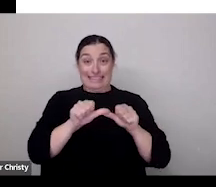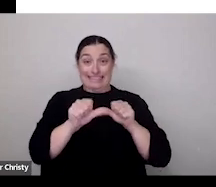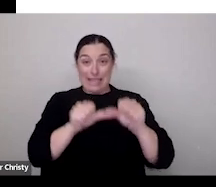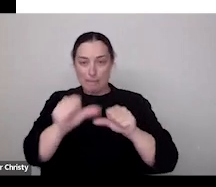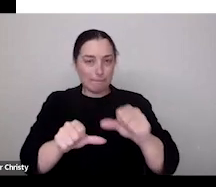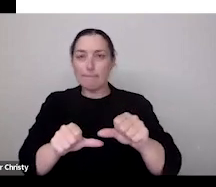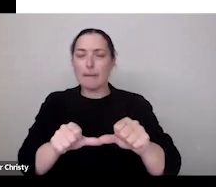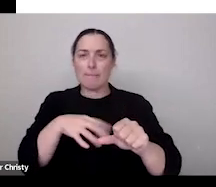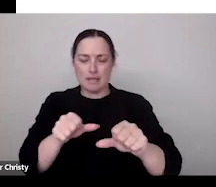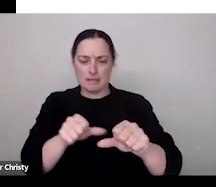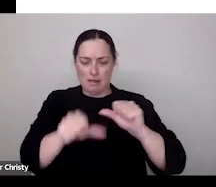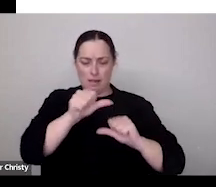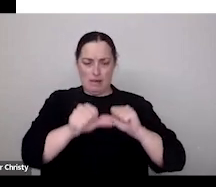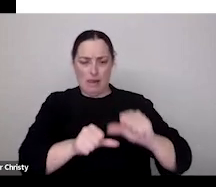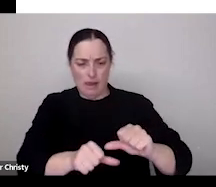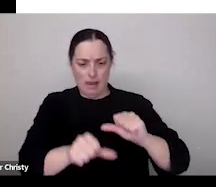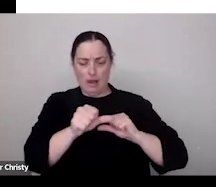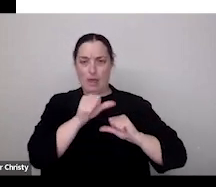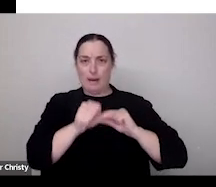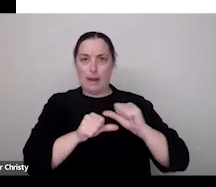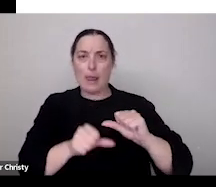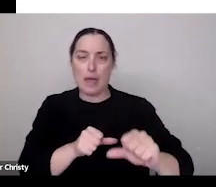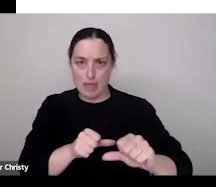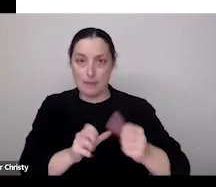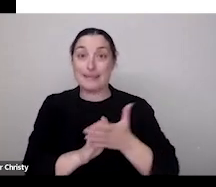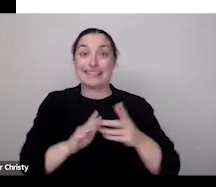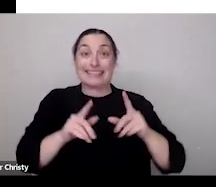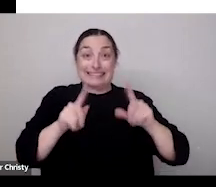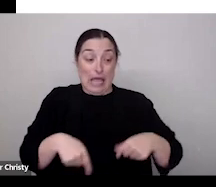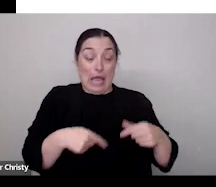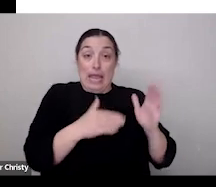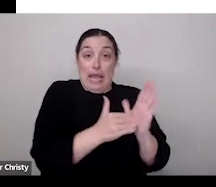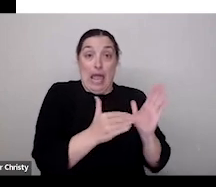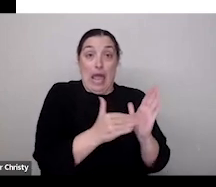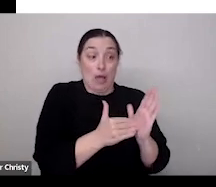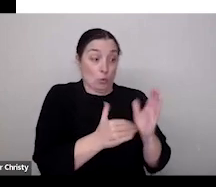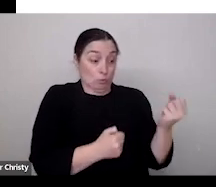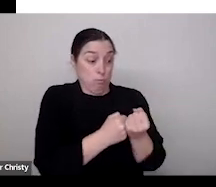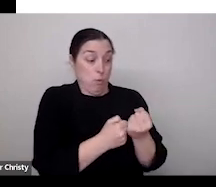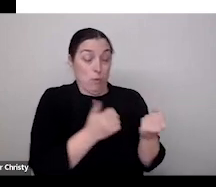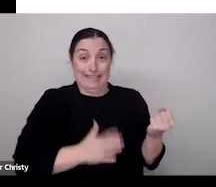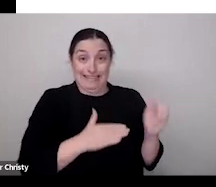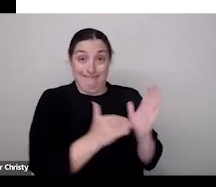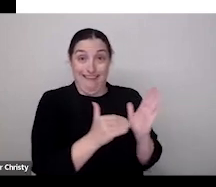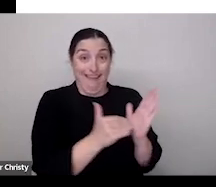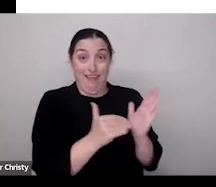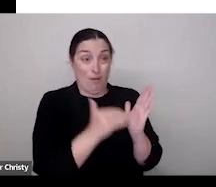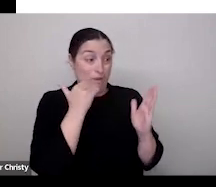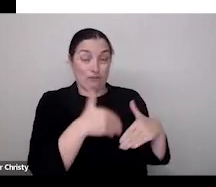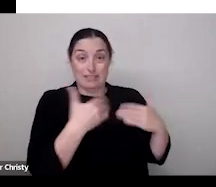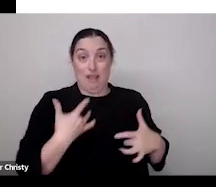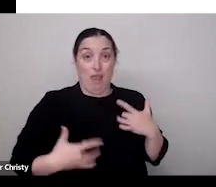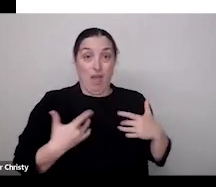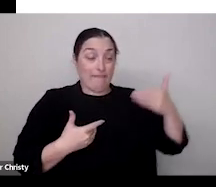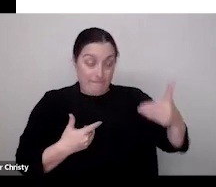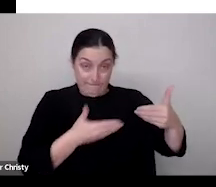that. We learned how critical it was to start with where people are, what are their support needs in everyday life, and move forward